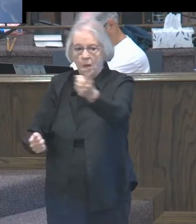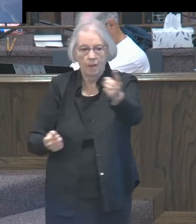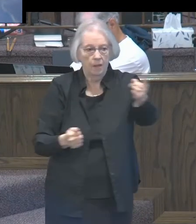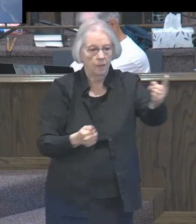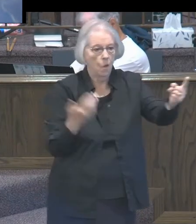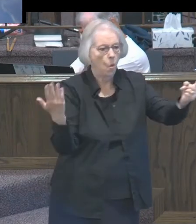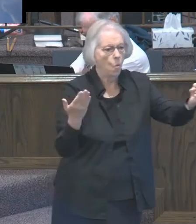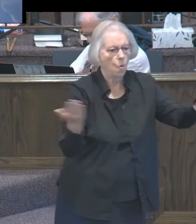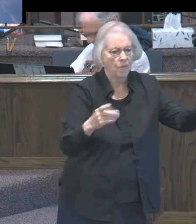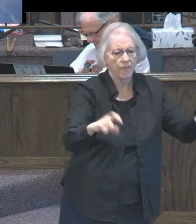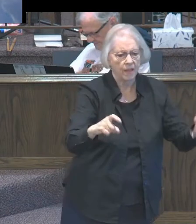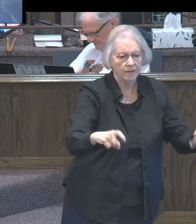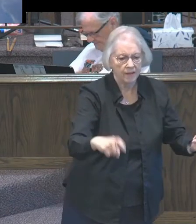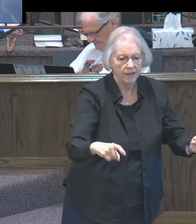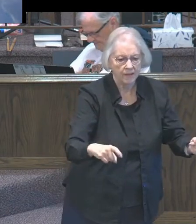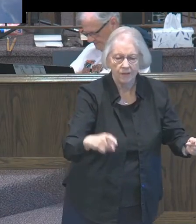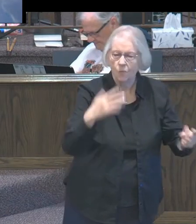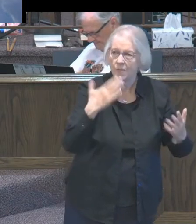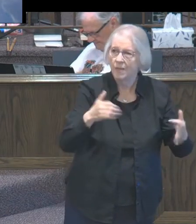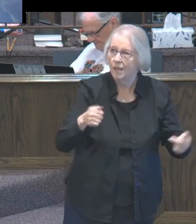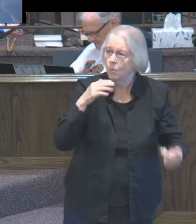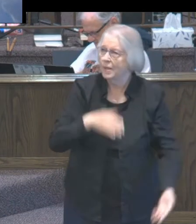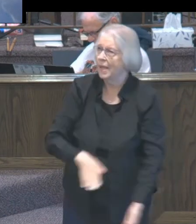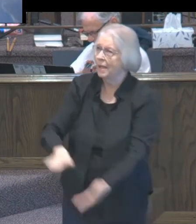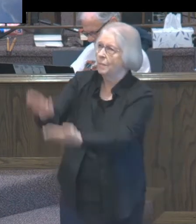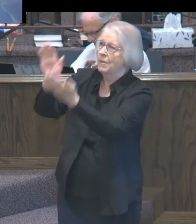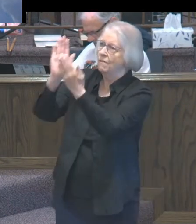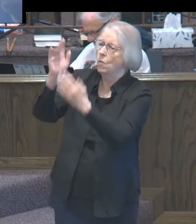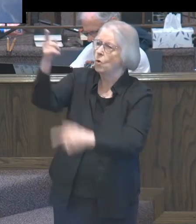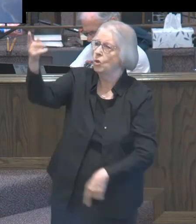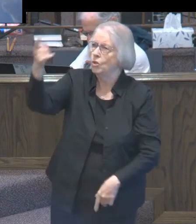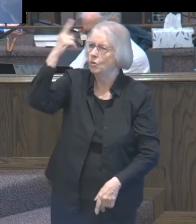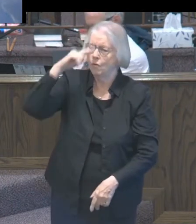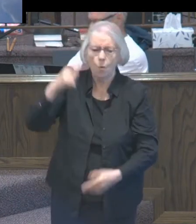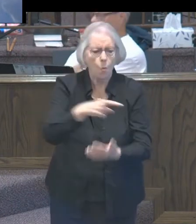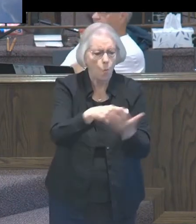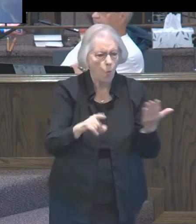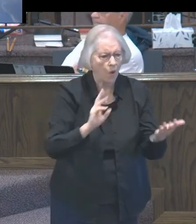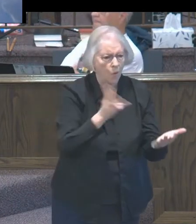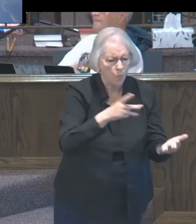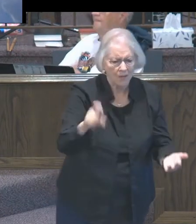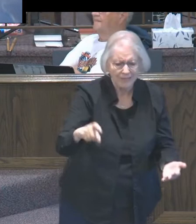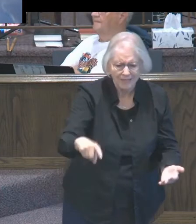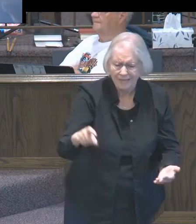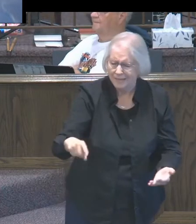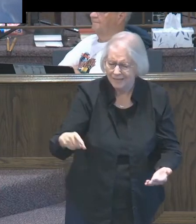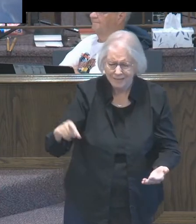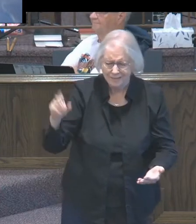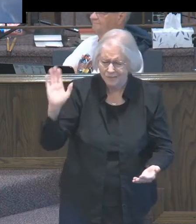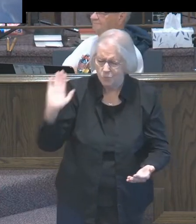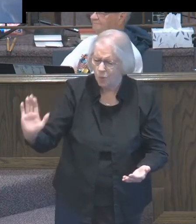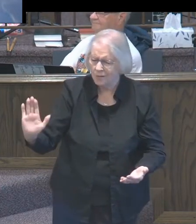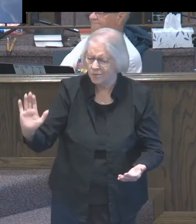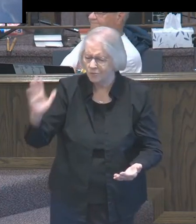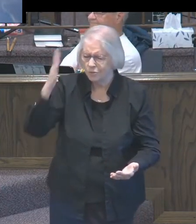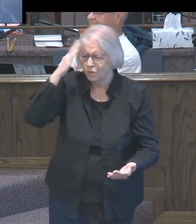us. Lord, we thank you that we have the opportunity to love them and to be loved by them. We